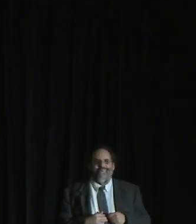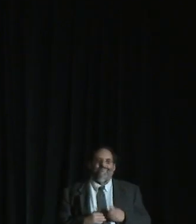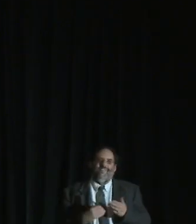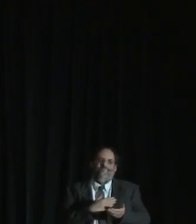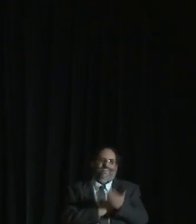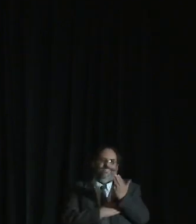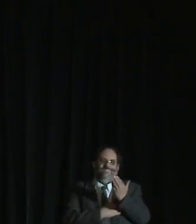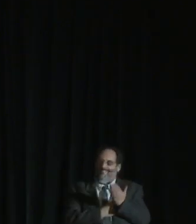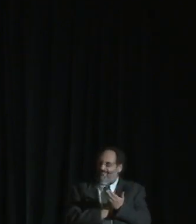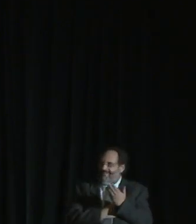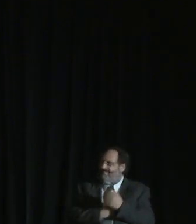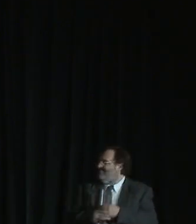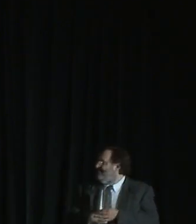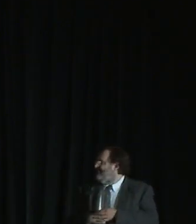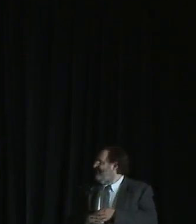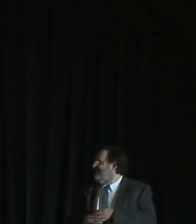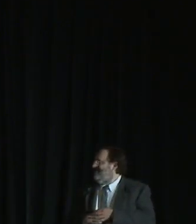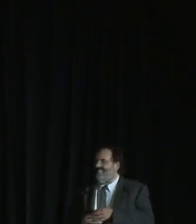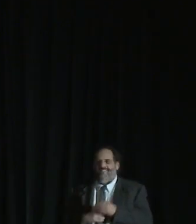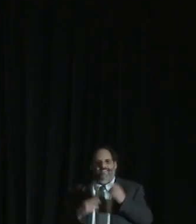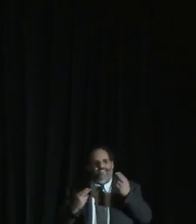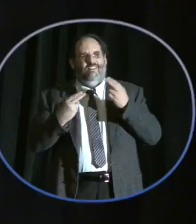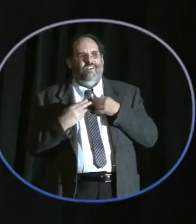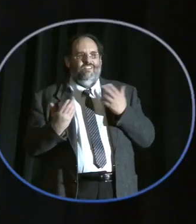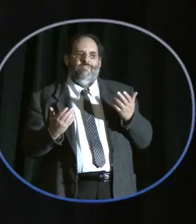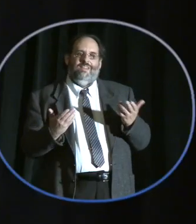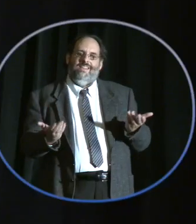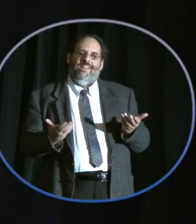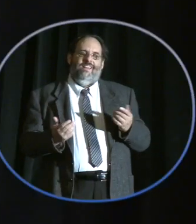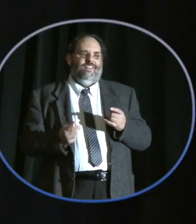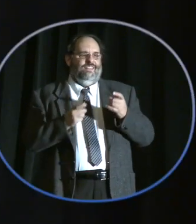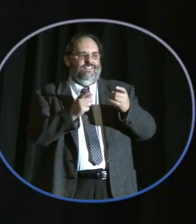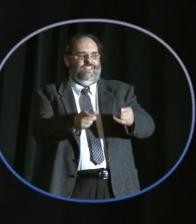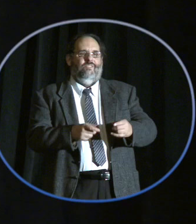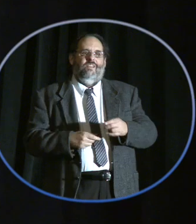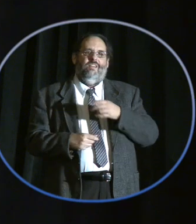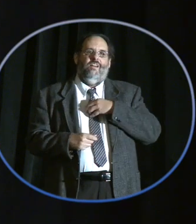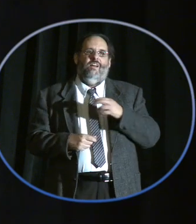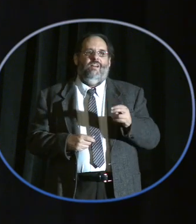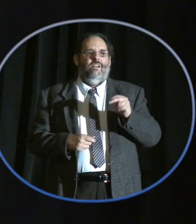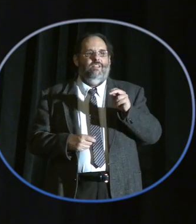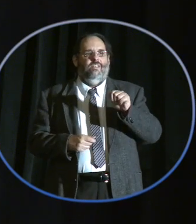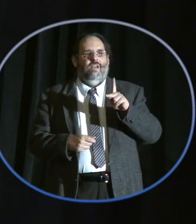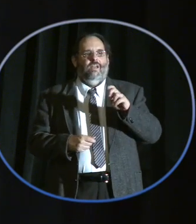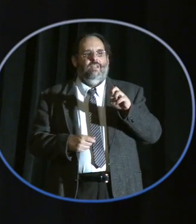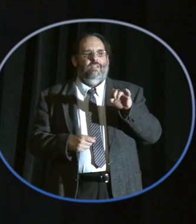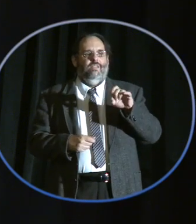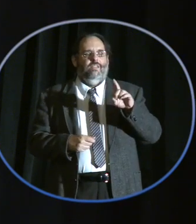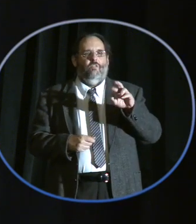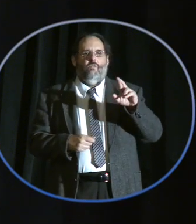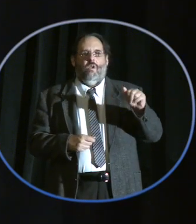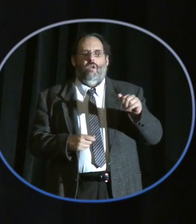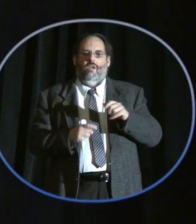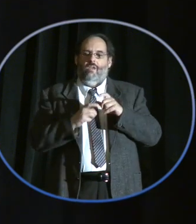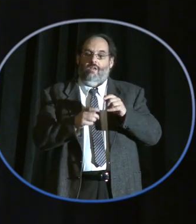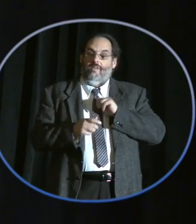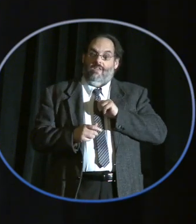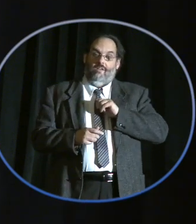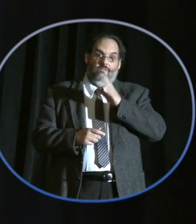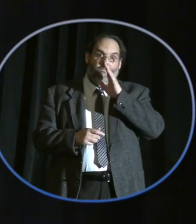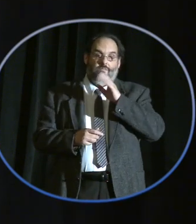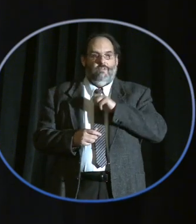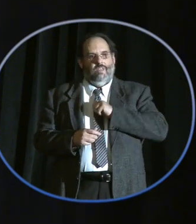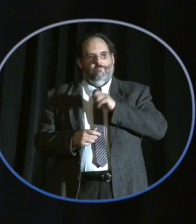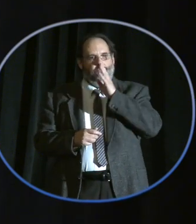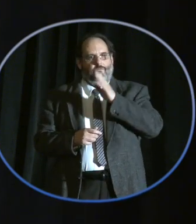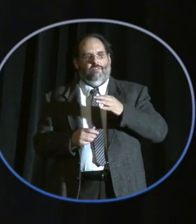Good morning. It's an honor to be up here giving Nikidra Robinson her flowers as a young lady that has directly benefited